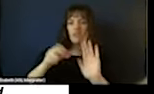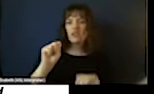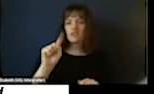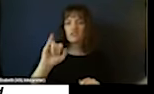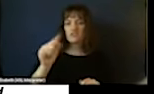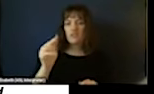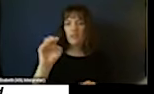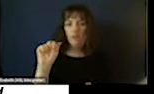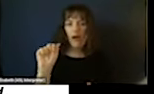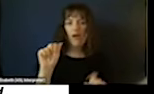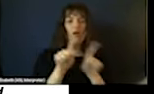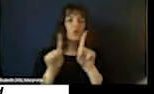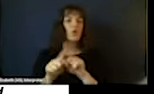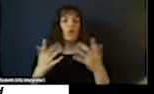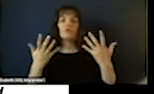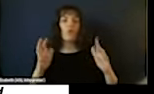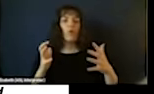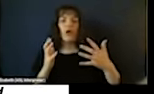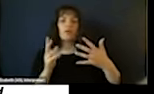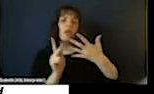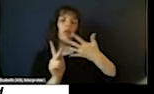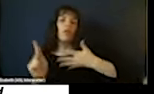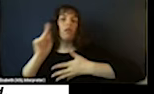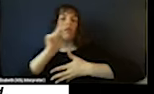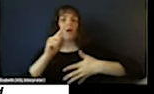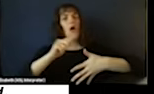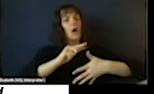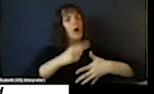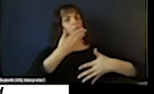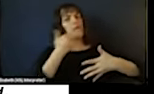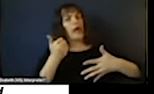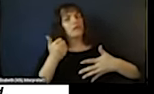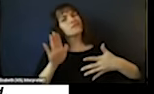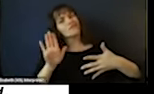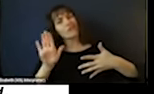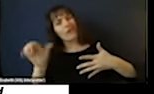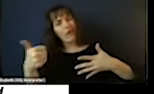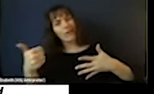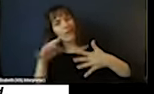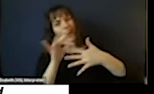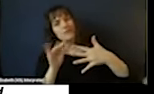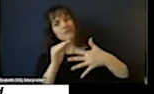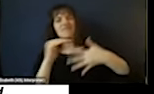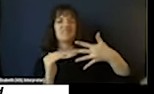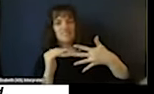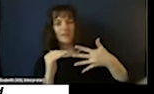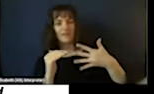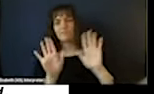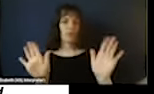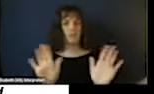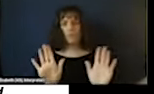Don't make the accessible options be the clear alternates. So for example, UC Santa Cruz has a weekly